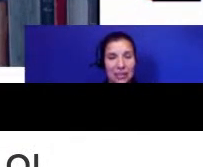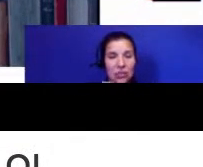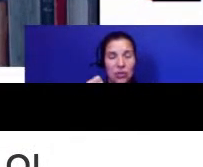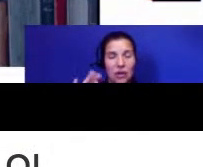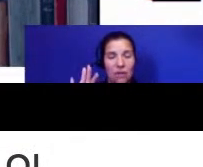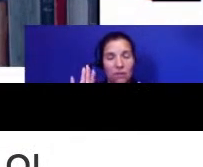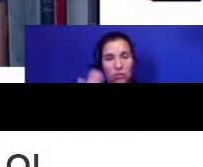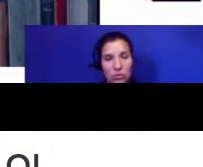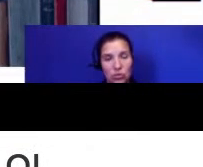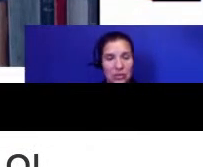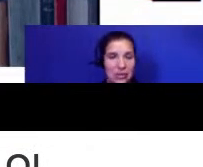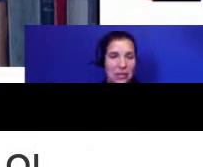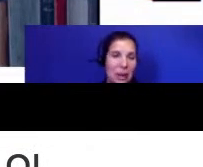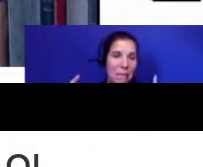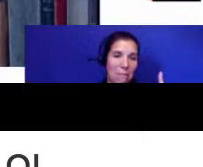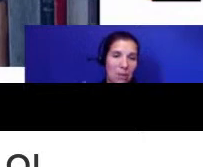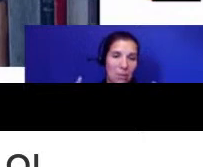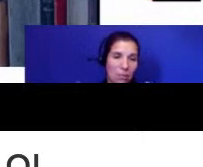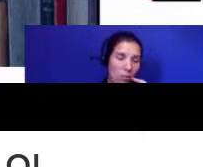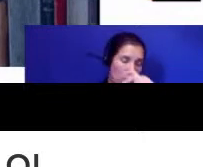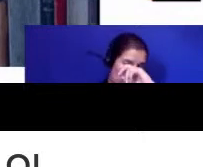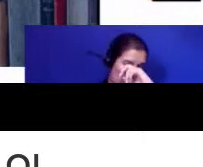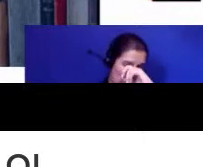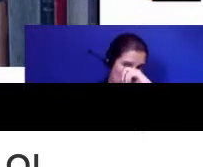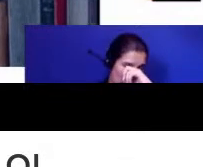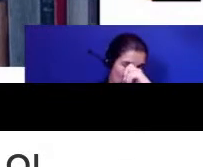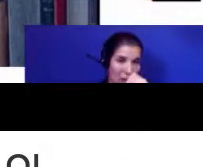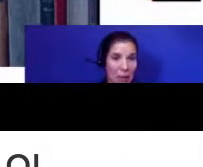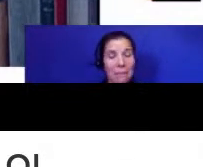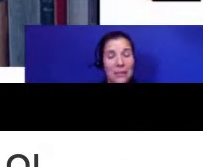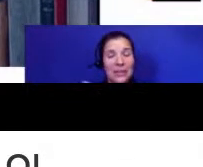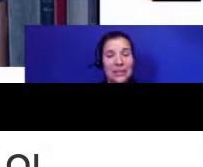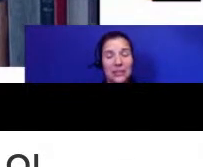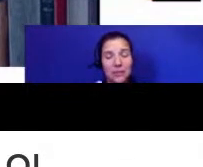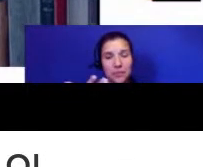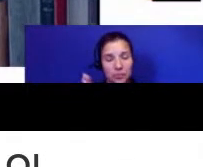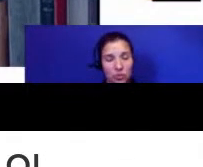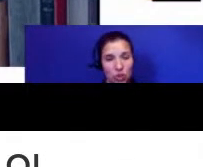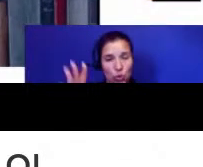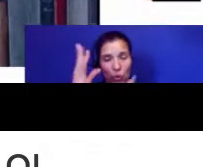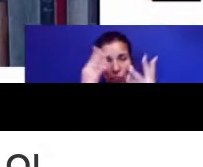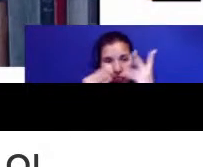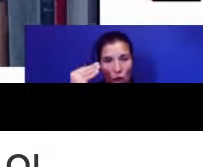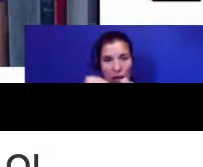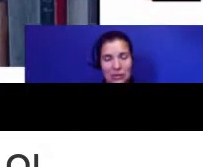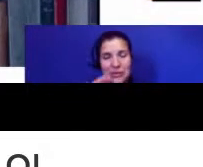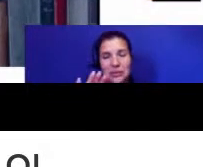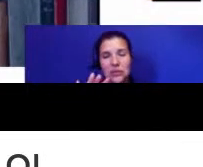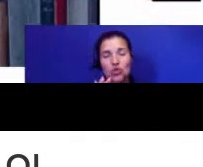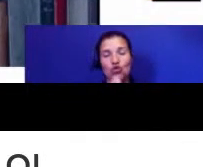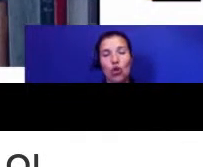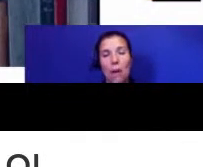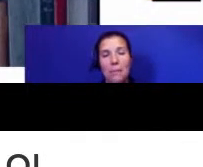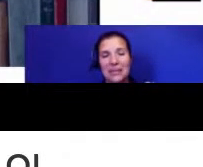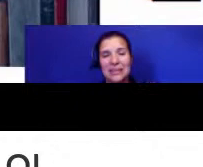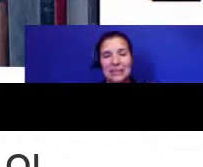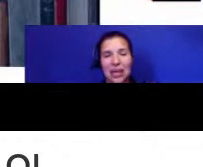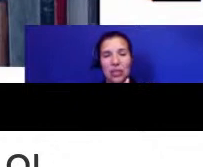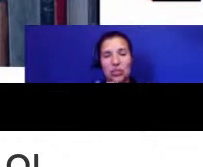people. Please feel free to add your reflections, your ideas, your thoughts in the comment section.